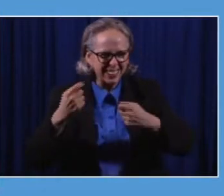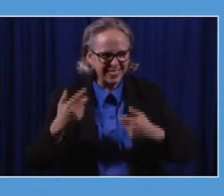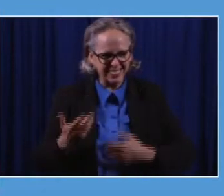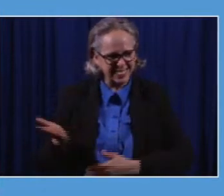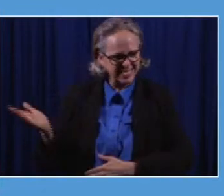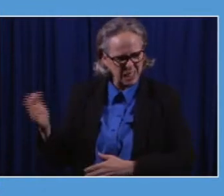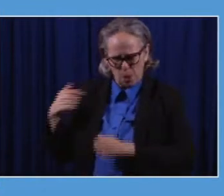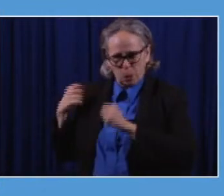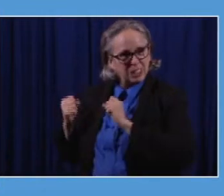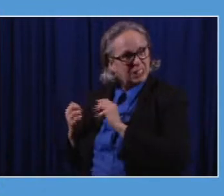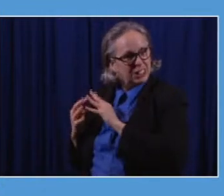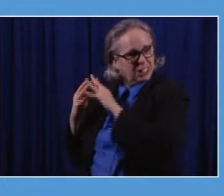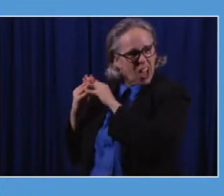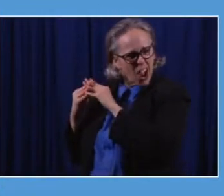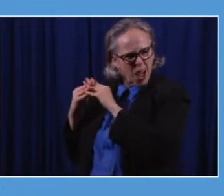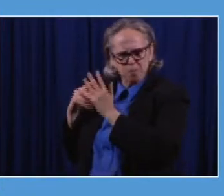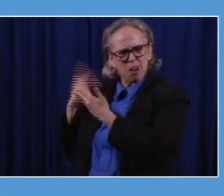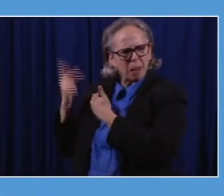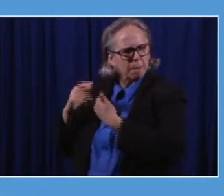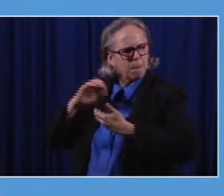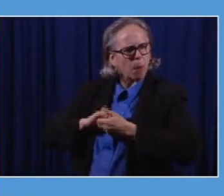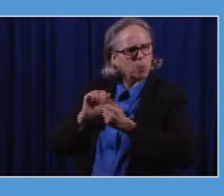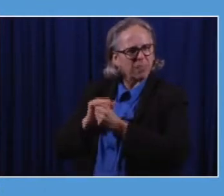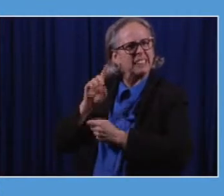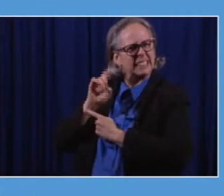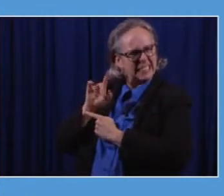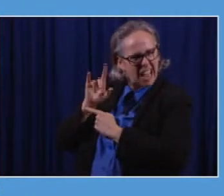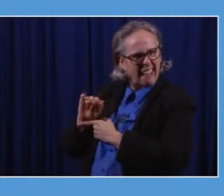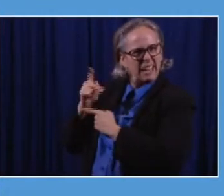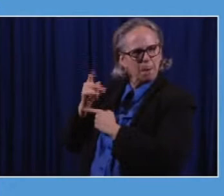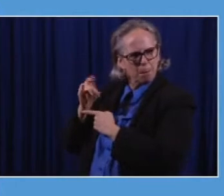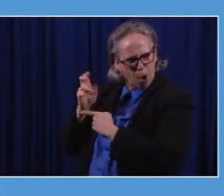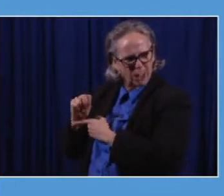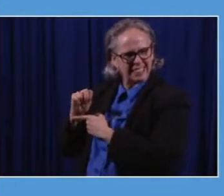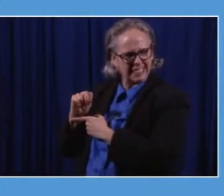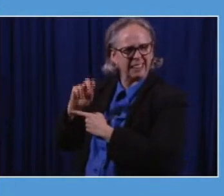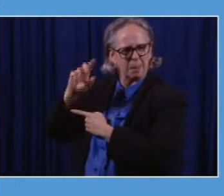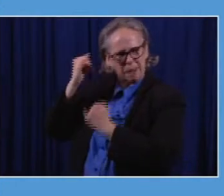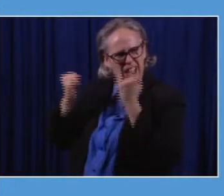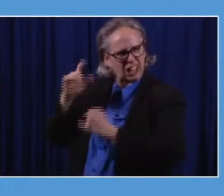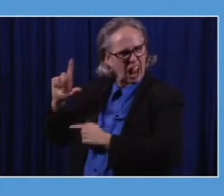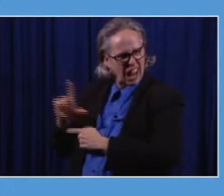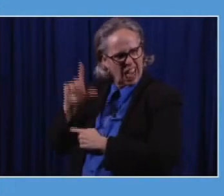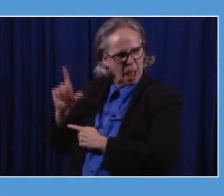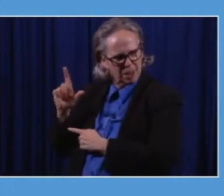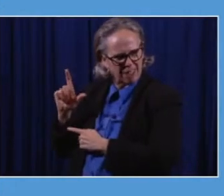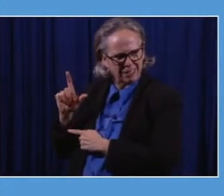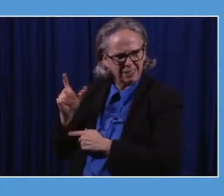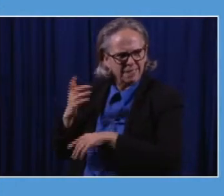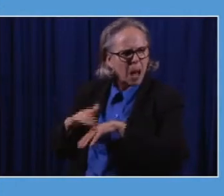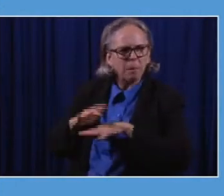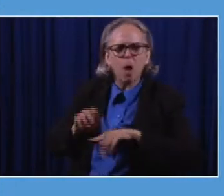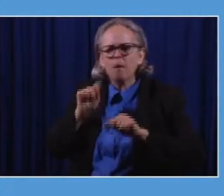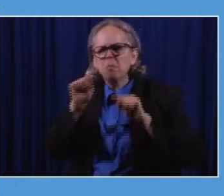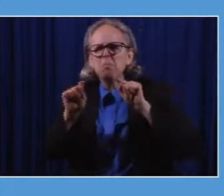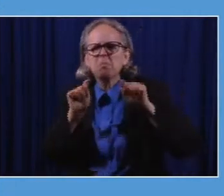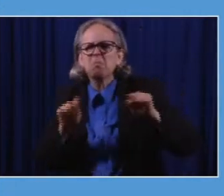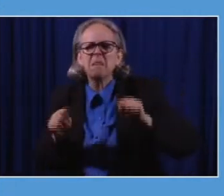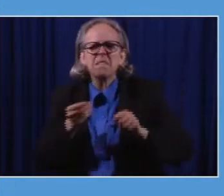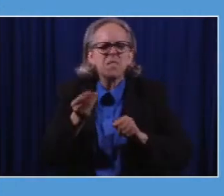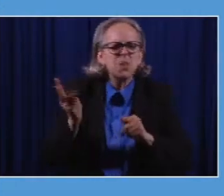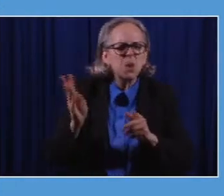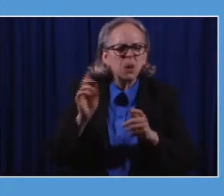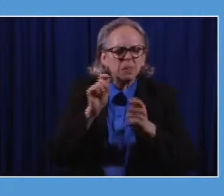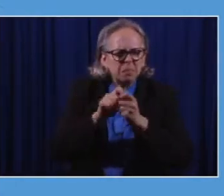with Dolly Parton Imagination Library last summer, the program was available in pockets of Ohio, in certain zip codes in